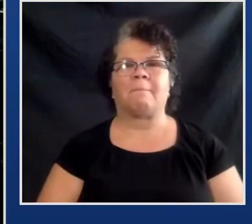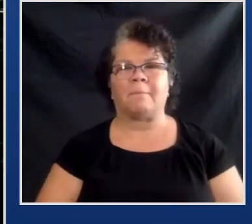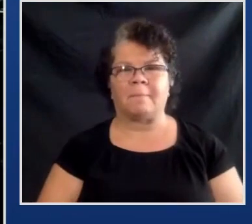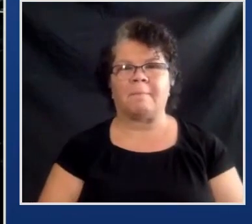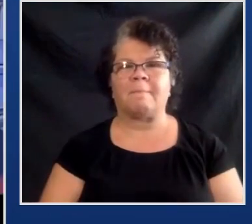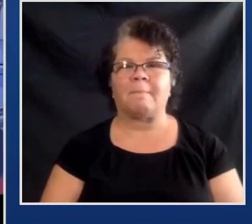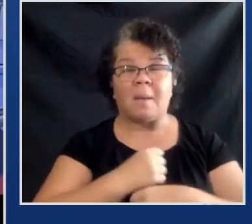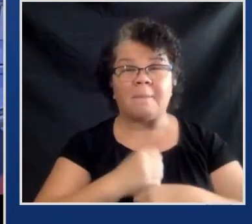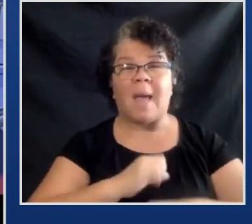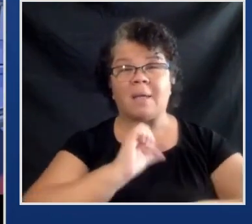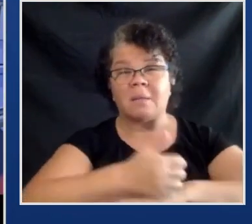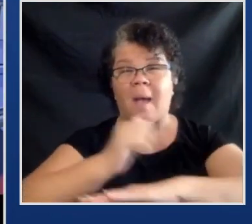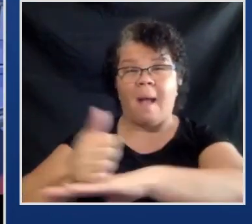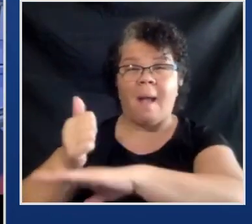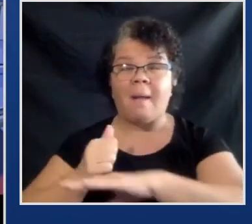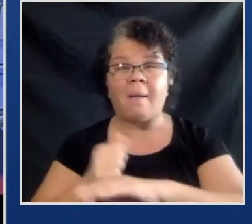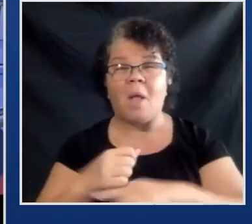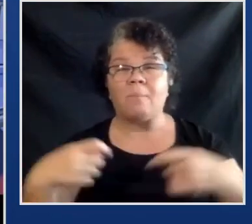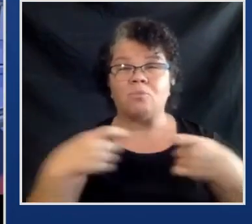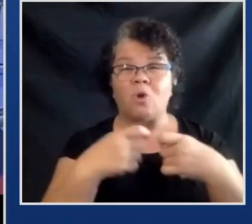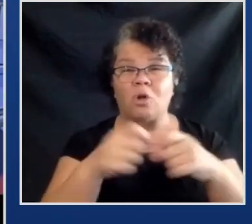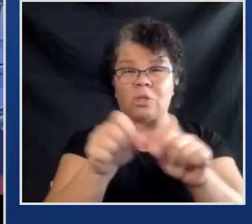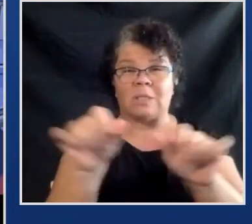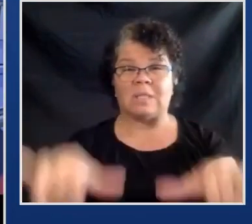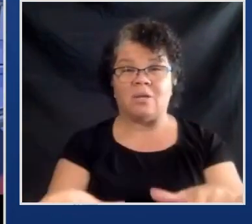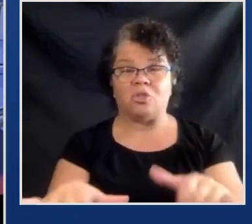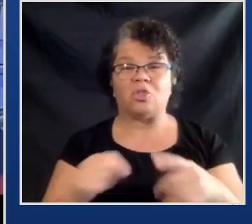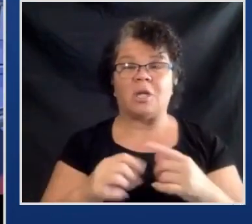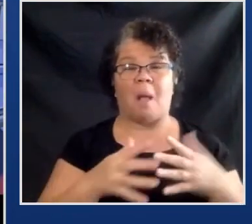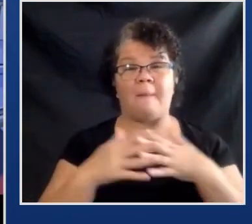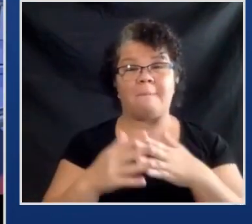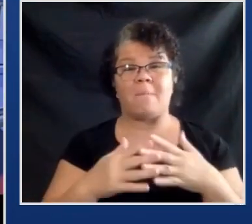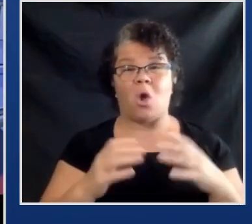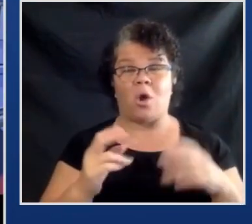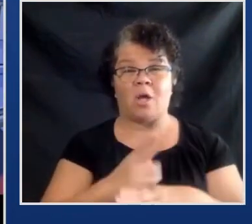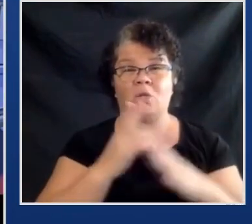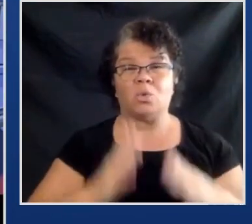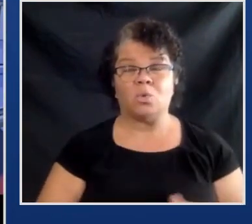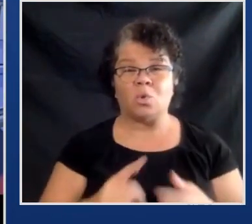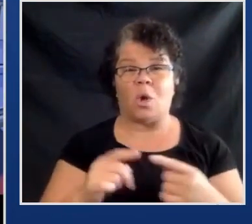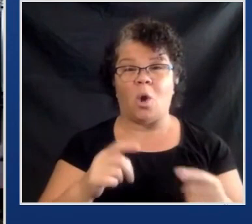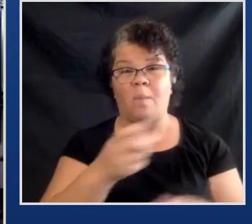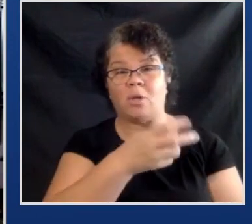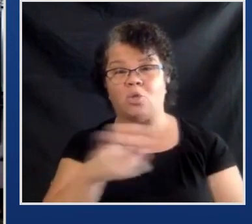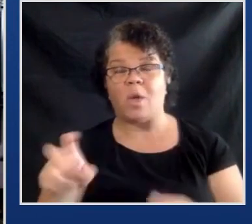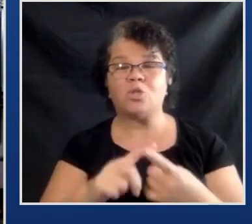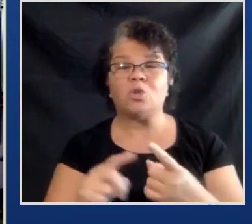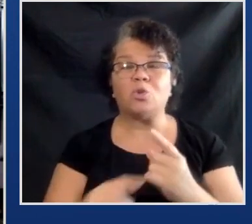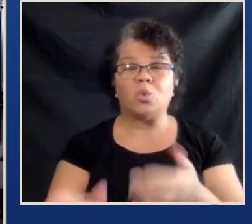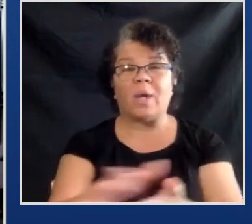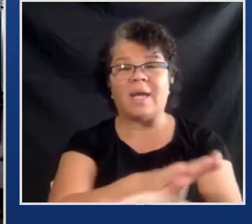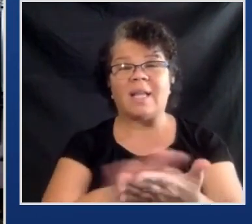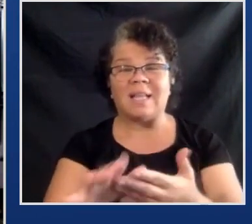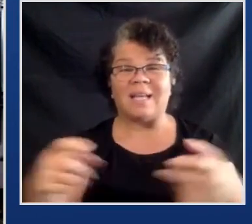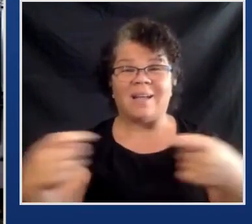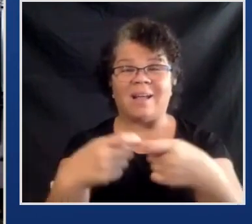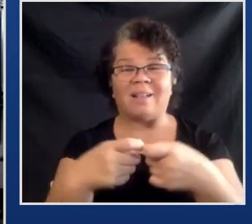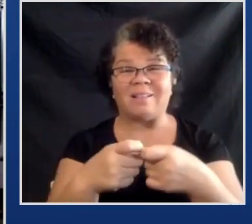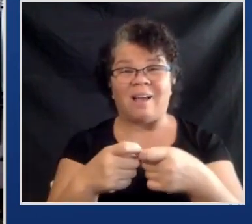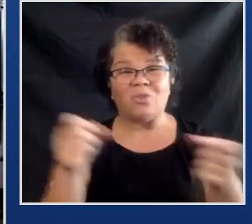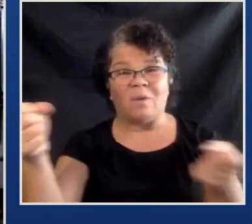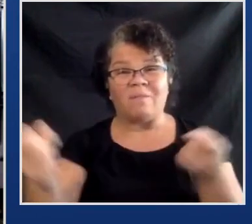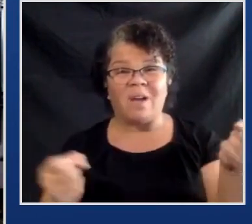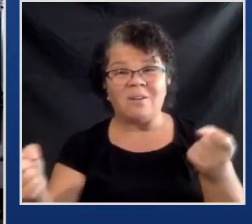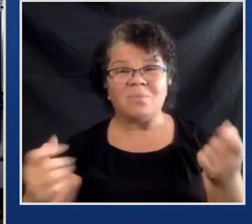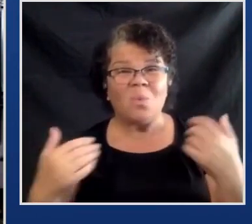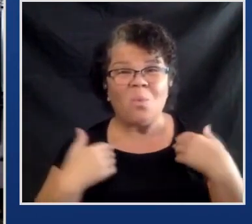we have to meet American consumers switching to clean electric vehicles. We can own the electrical vehicle market, creating millions of jobs